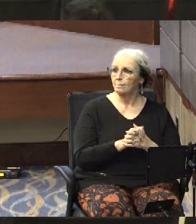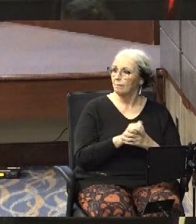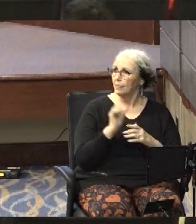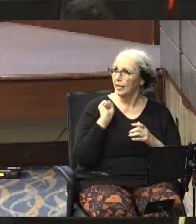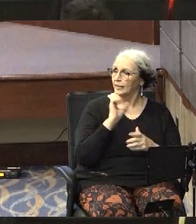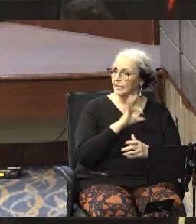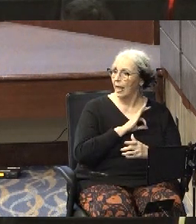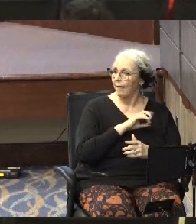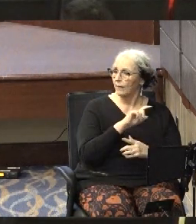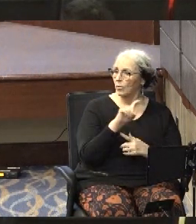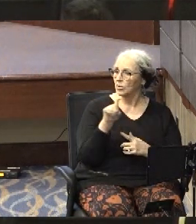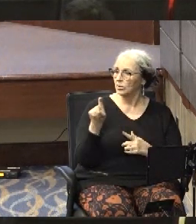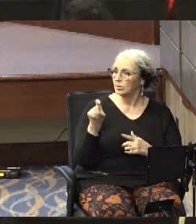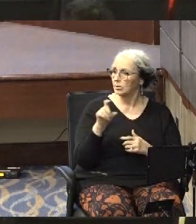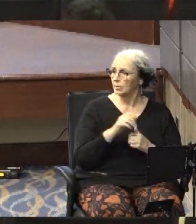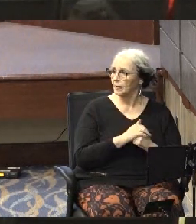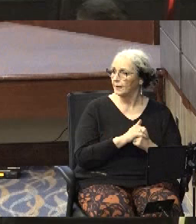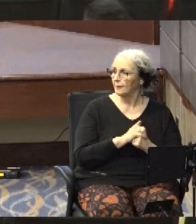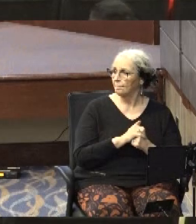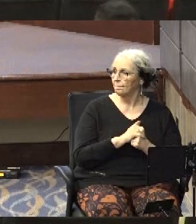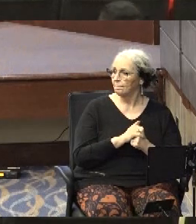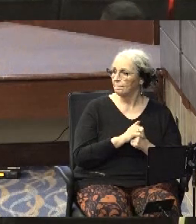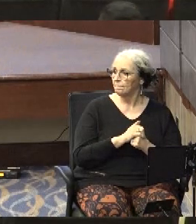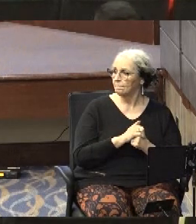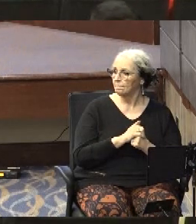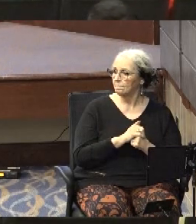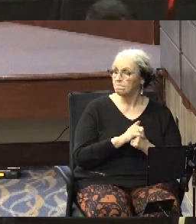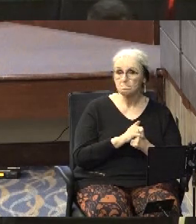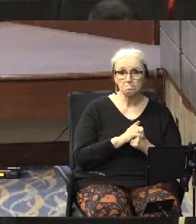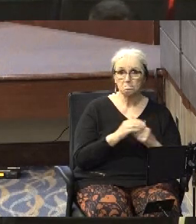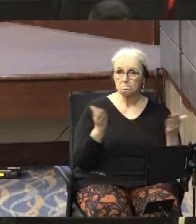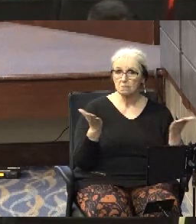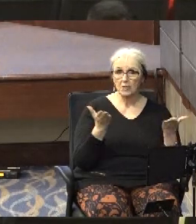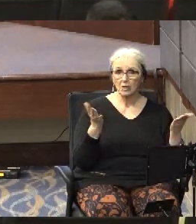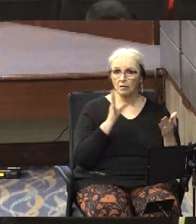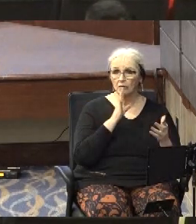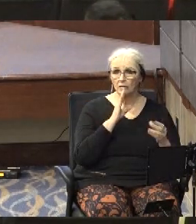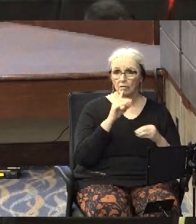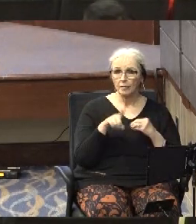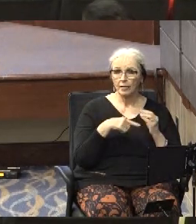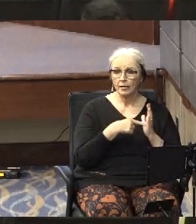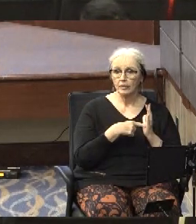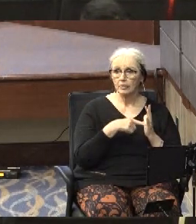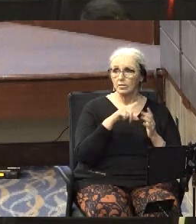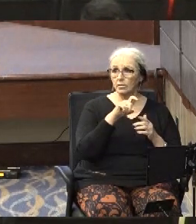staff? No. Is there anyone here to speak on this item?